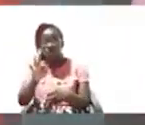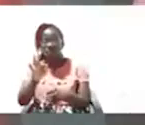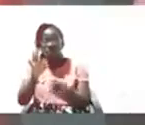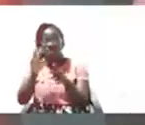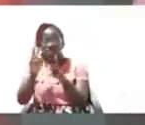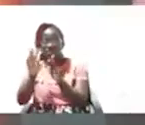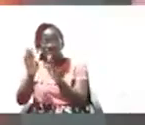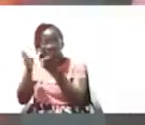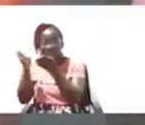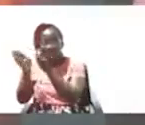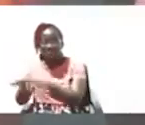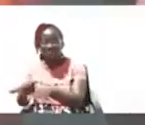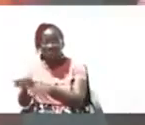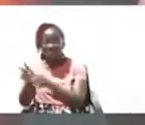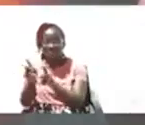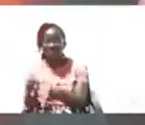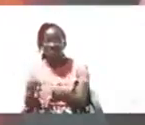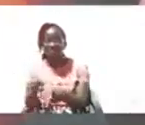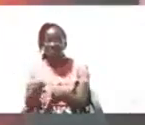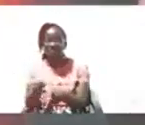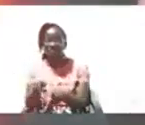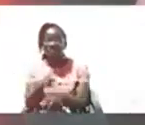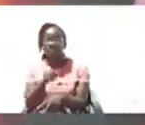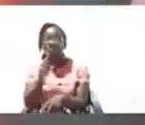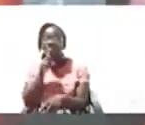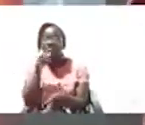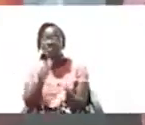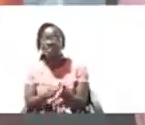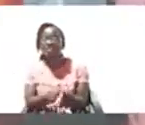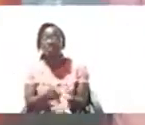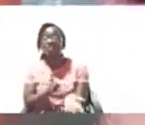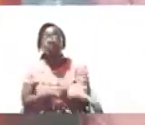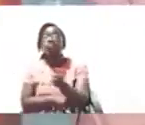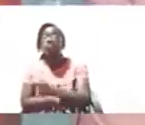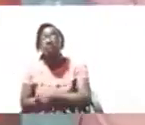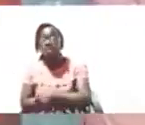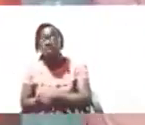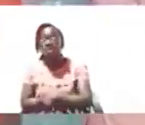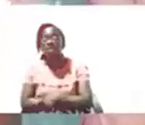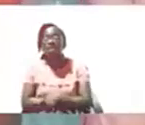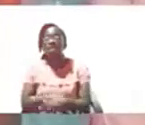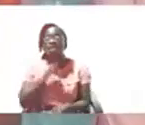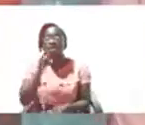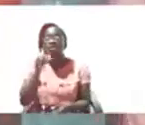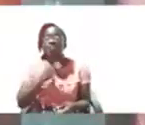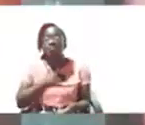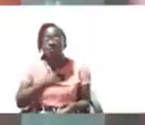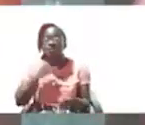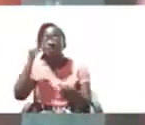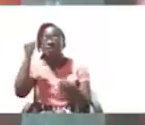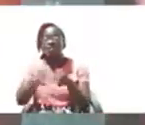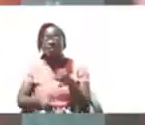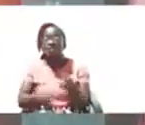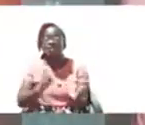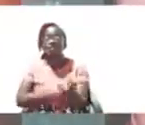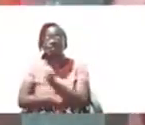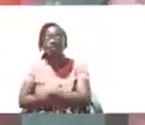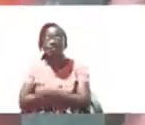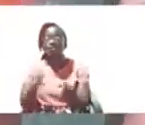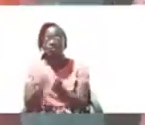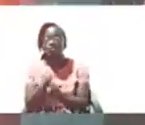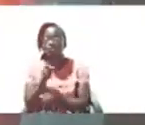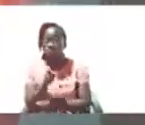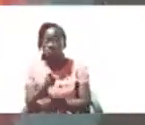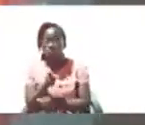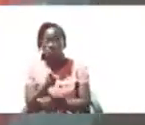born on. And he says, this is my last day with you. Baby, I walk on. Where you are